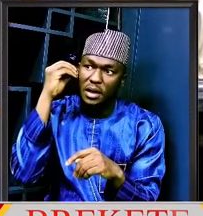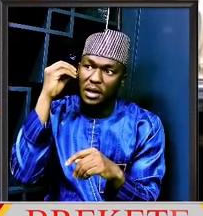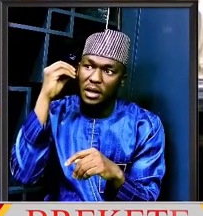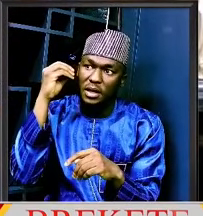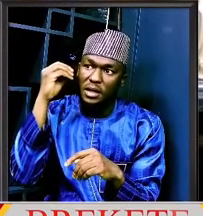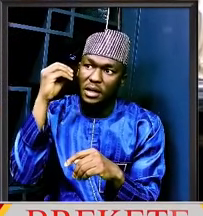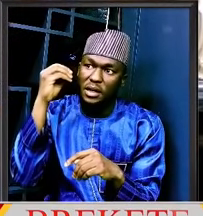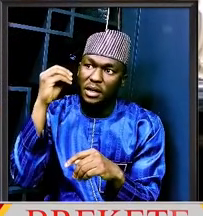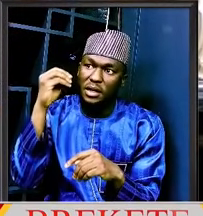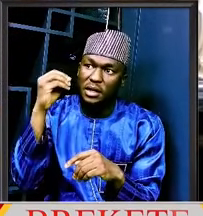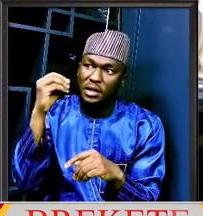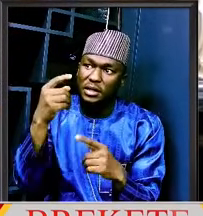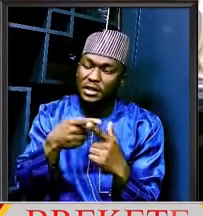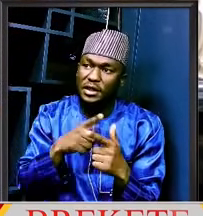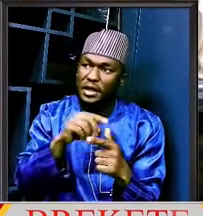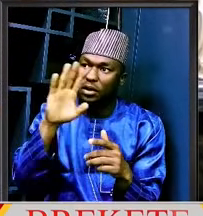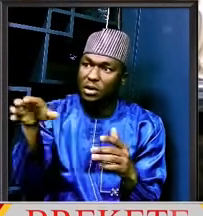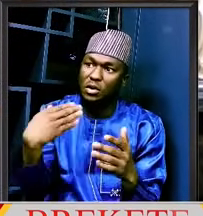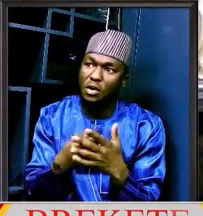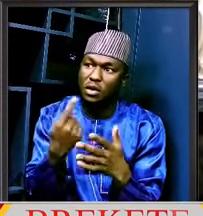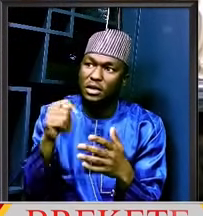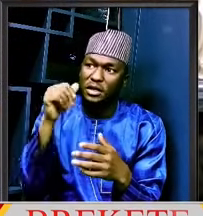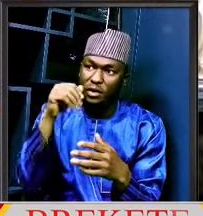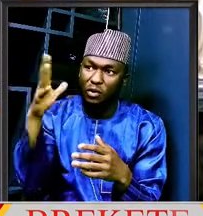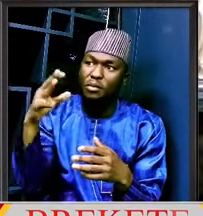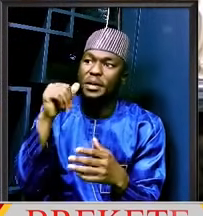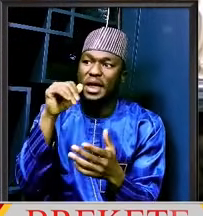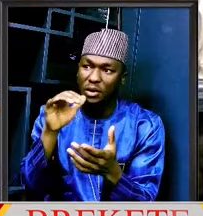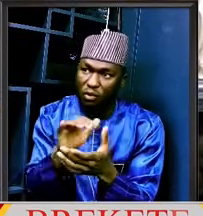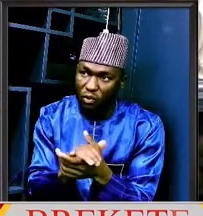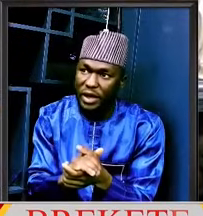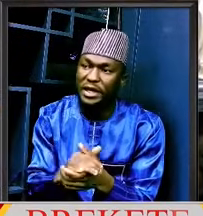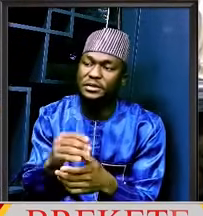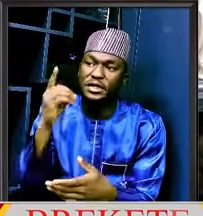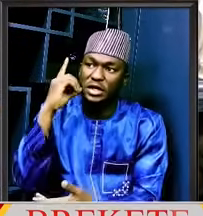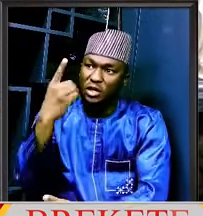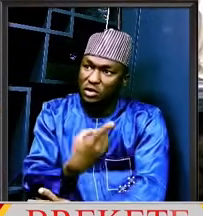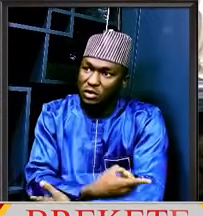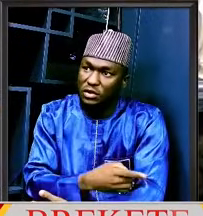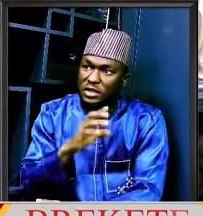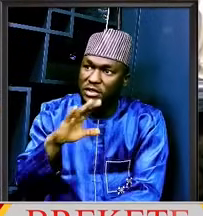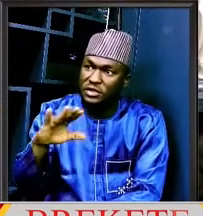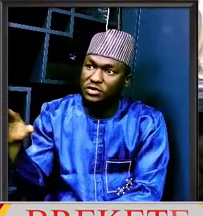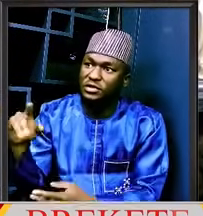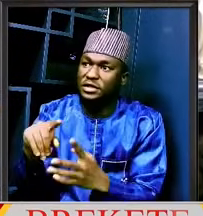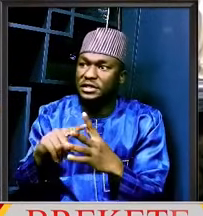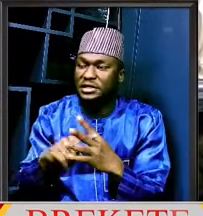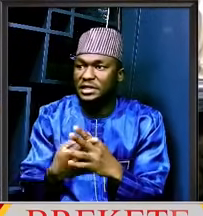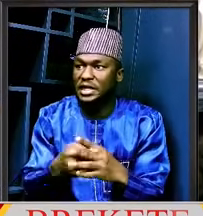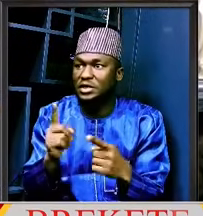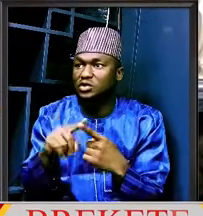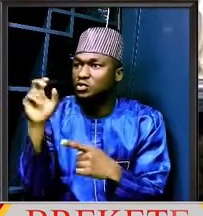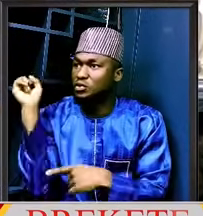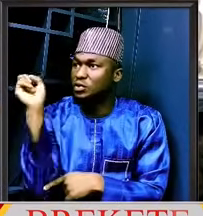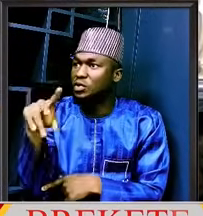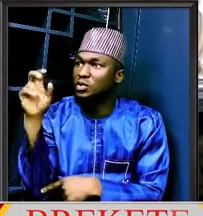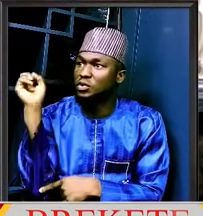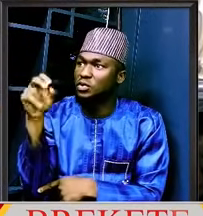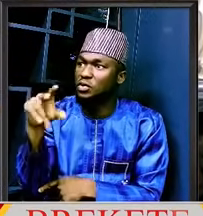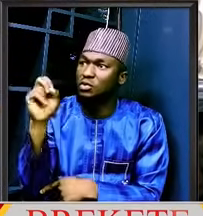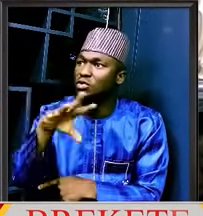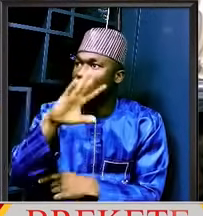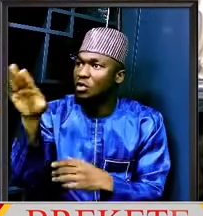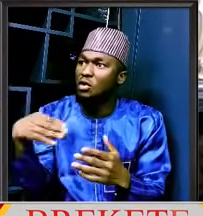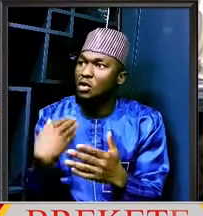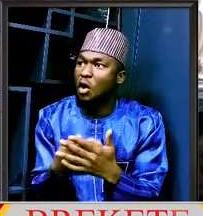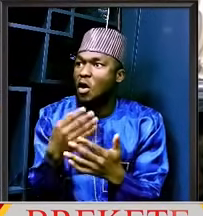family, this time around, all the women, the wives, the two daughters, children, started stoning us in the house. They all came